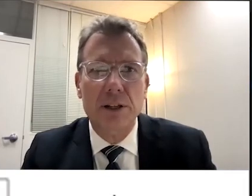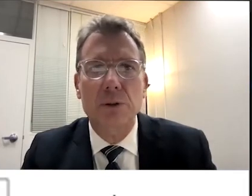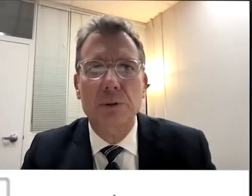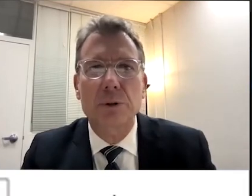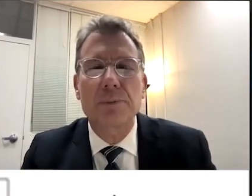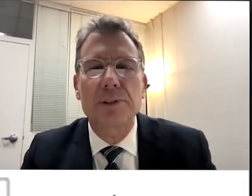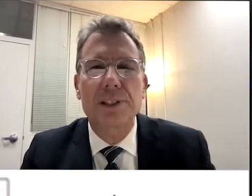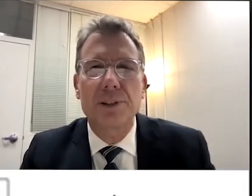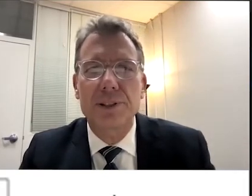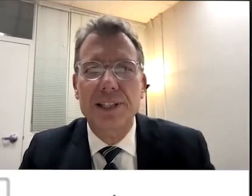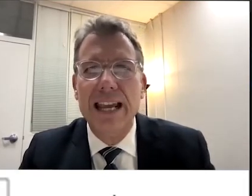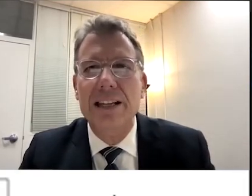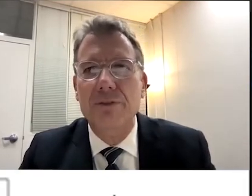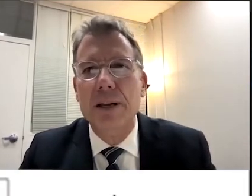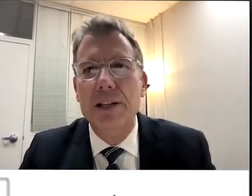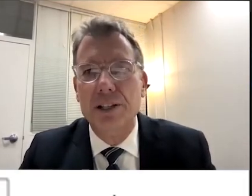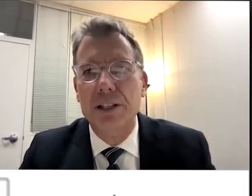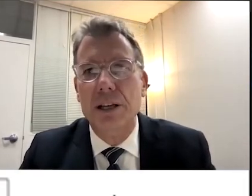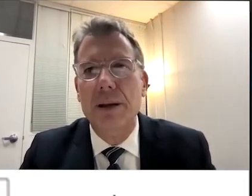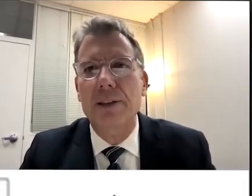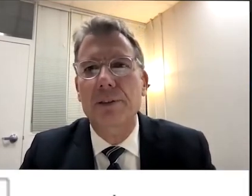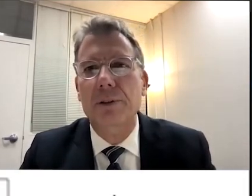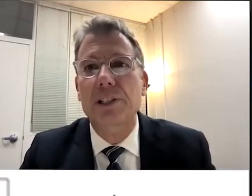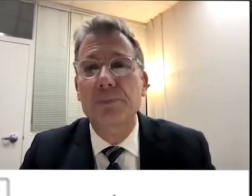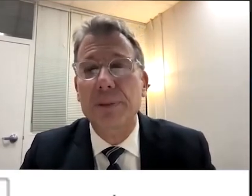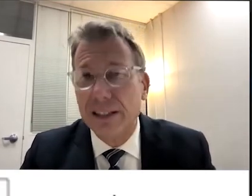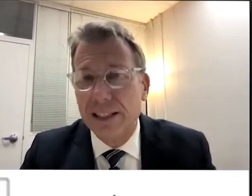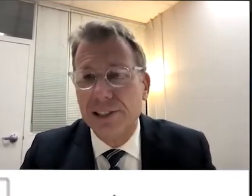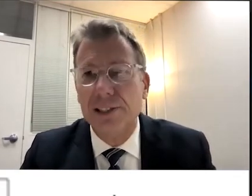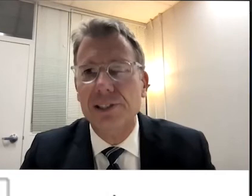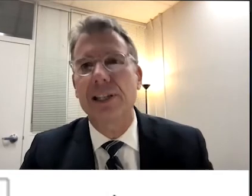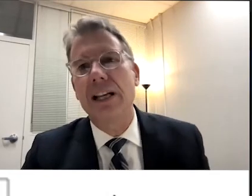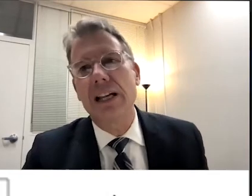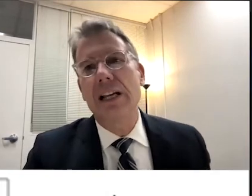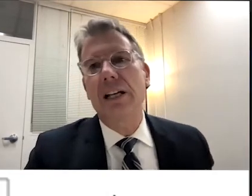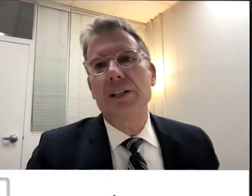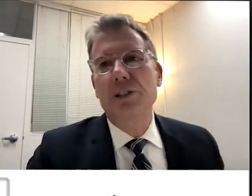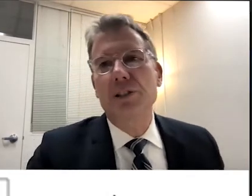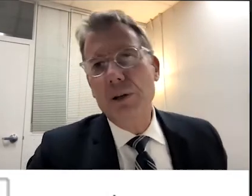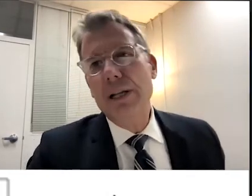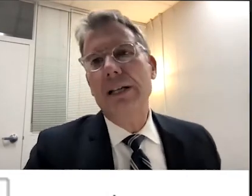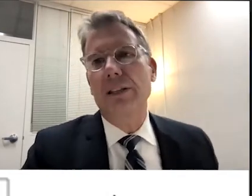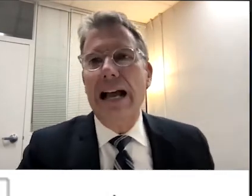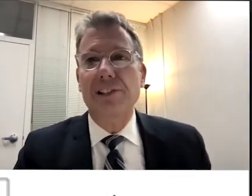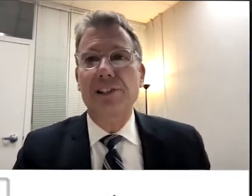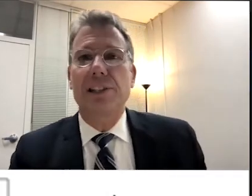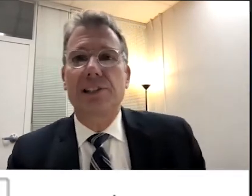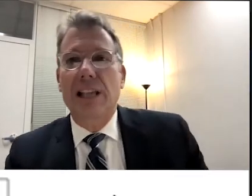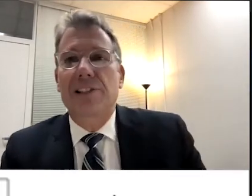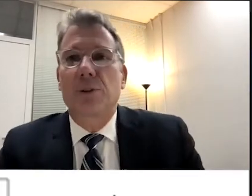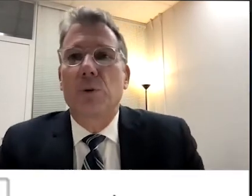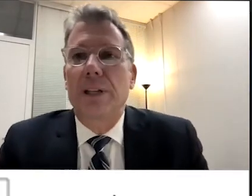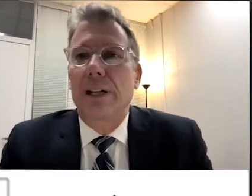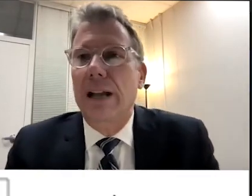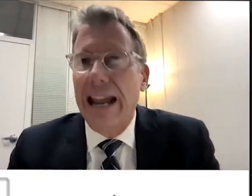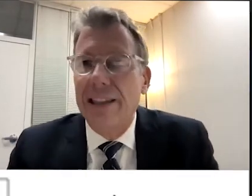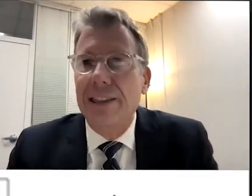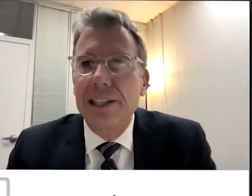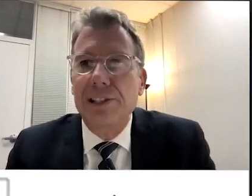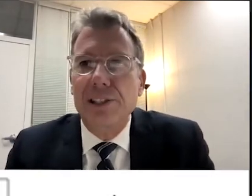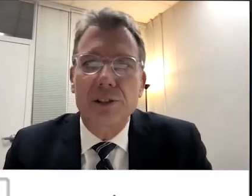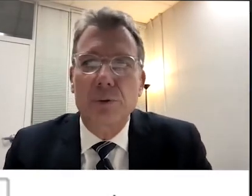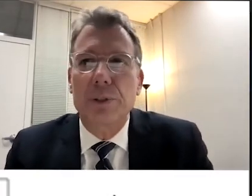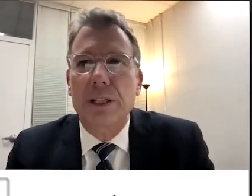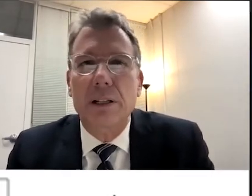all of the stakeholder groups to attain information about their experiences during this last school year